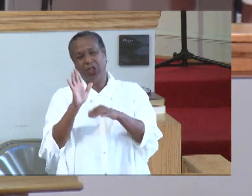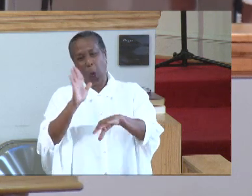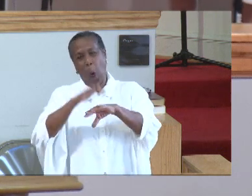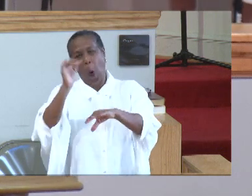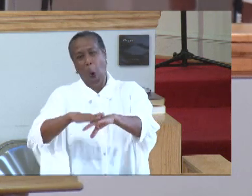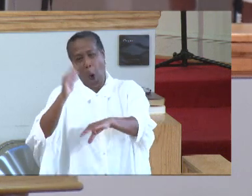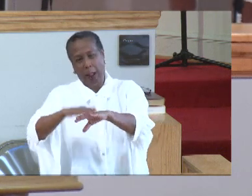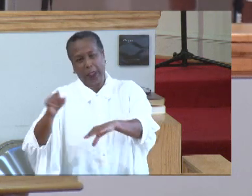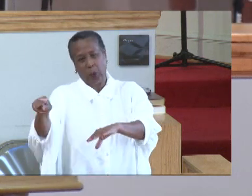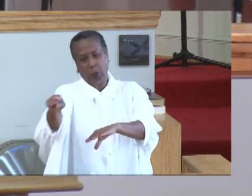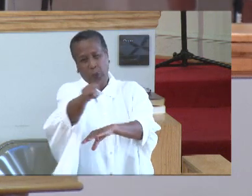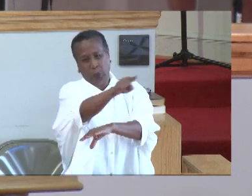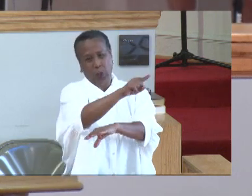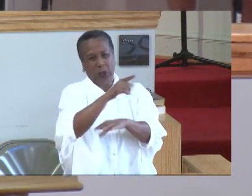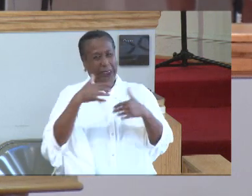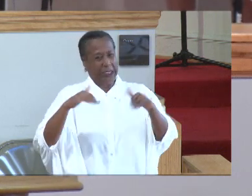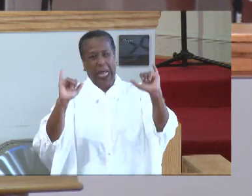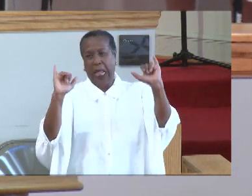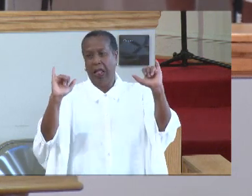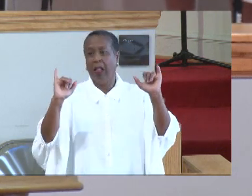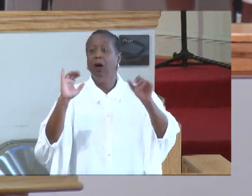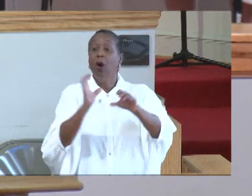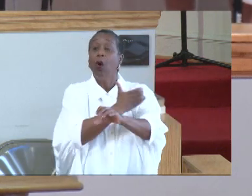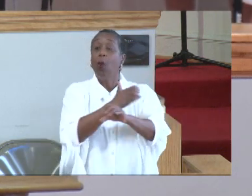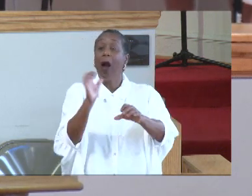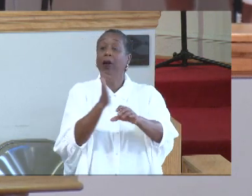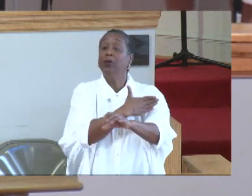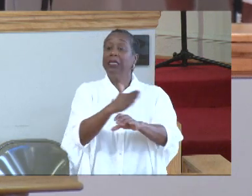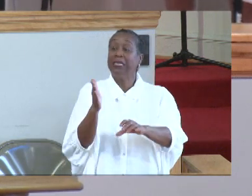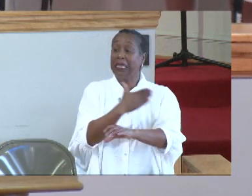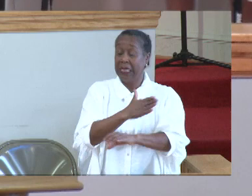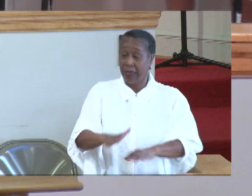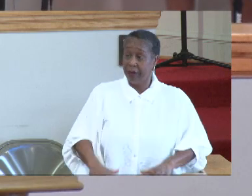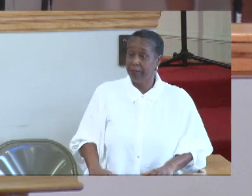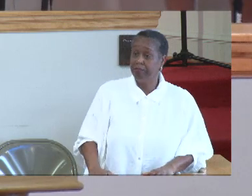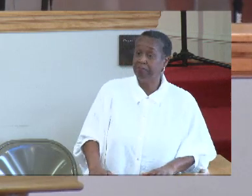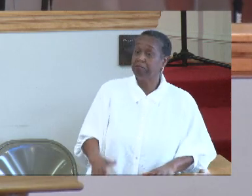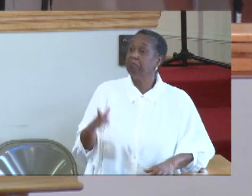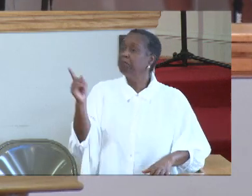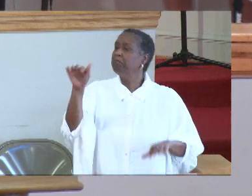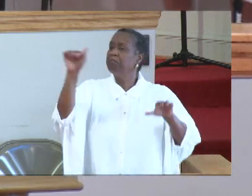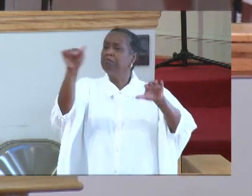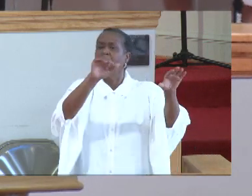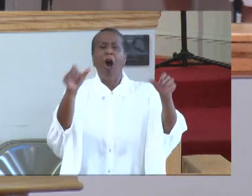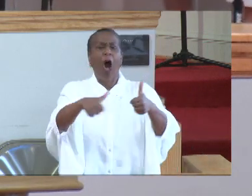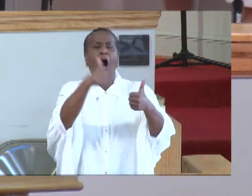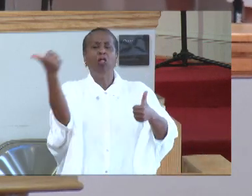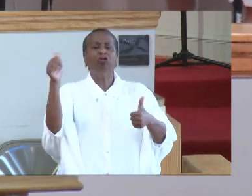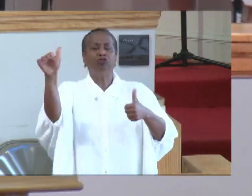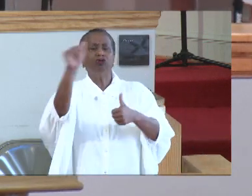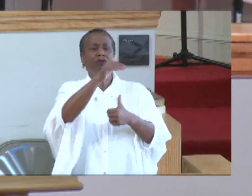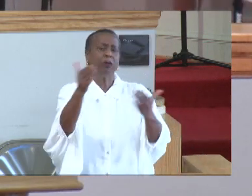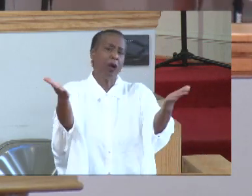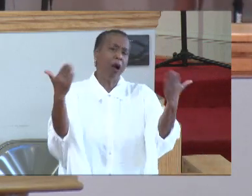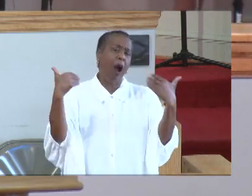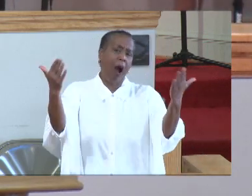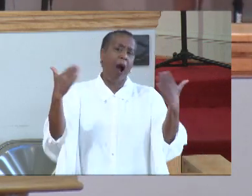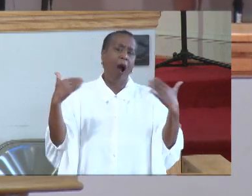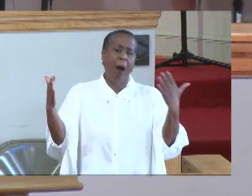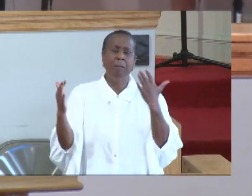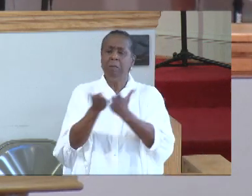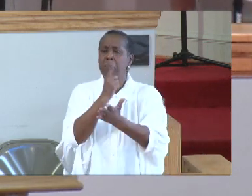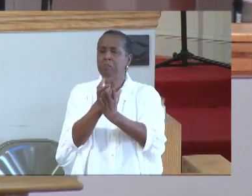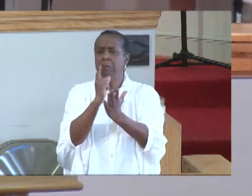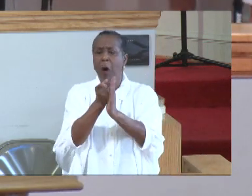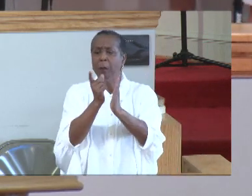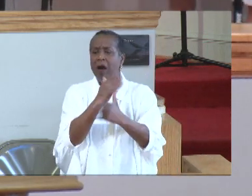himself. As the choir sings, will there be others to come for this moment of